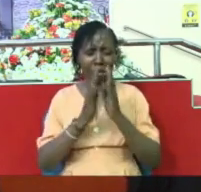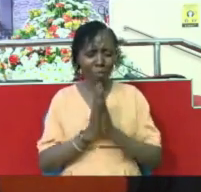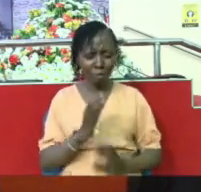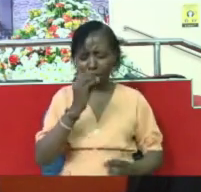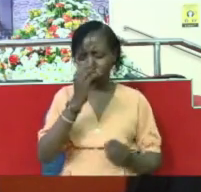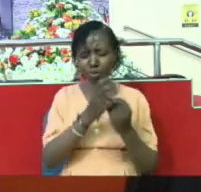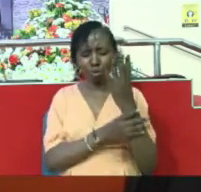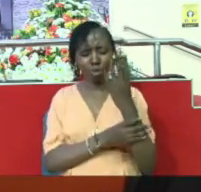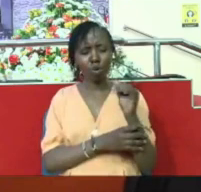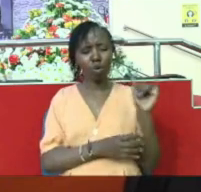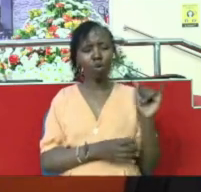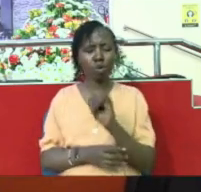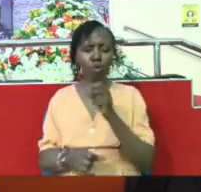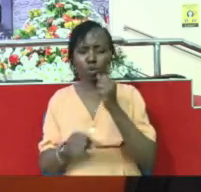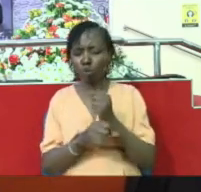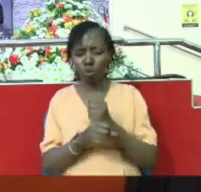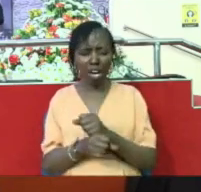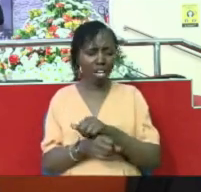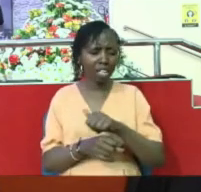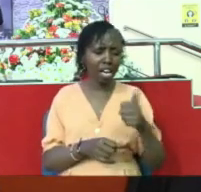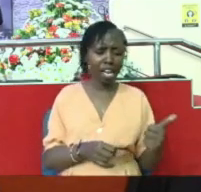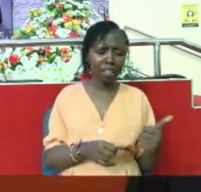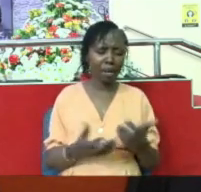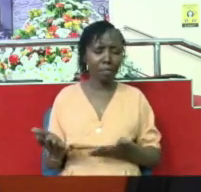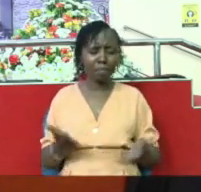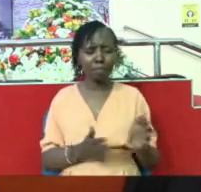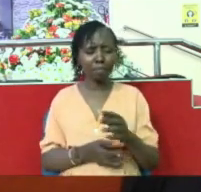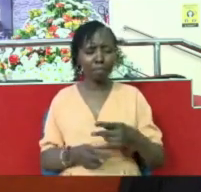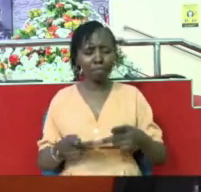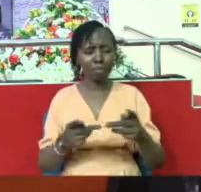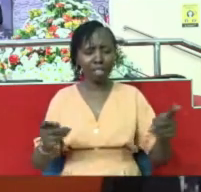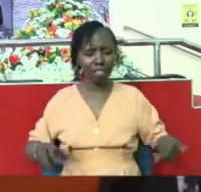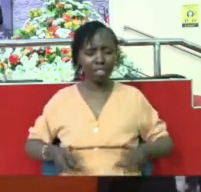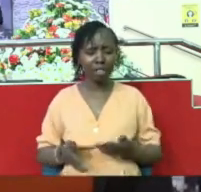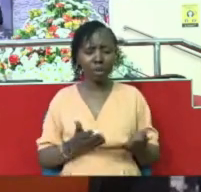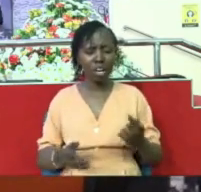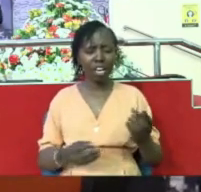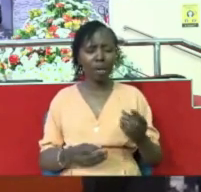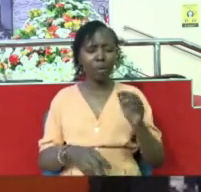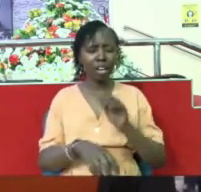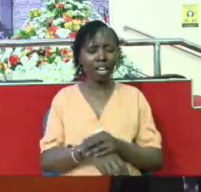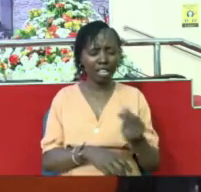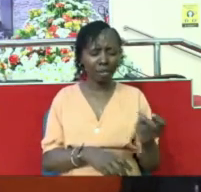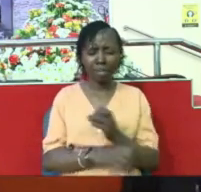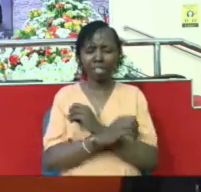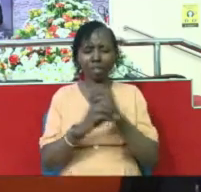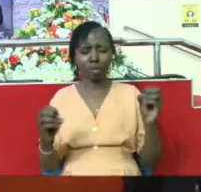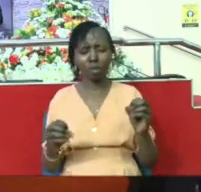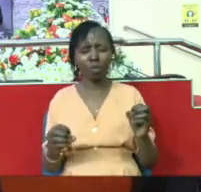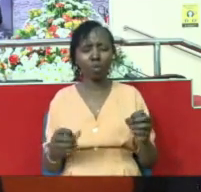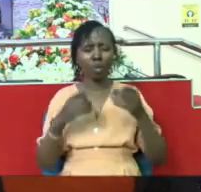elsewhere, but they have not been paid, we speak the reckoning time is now. And they